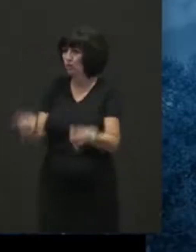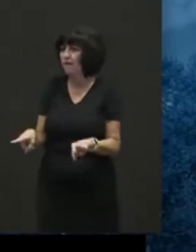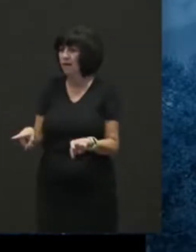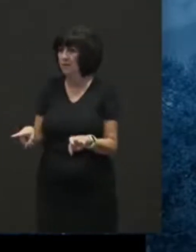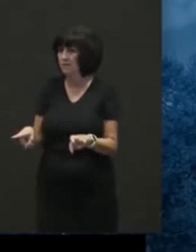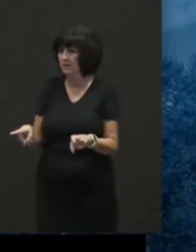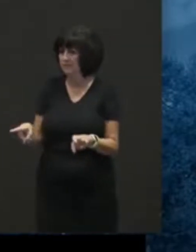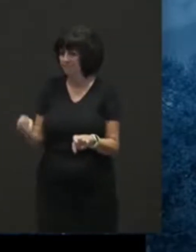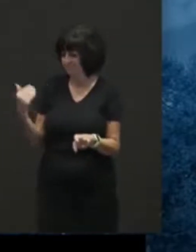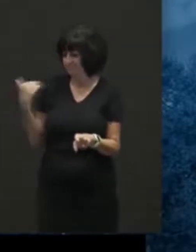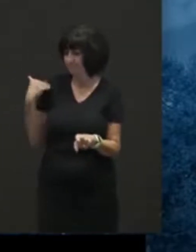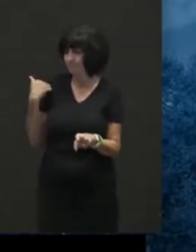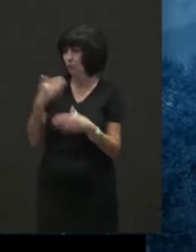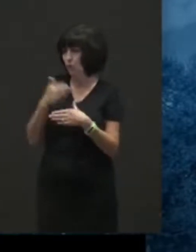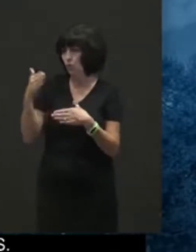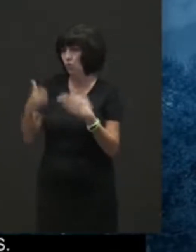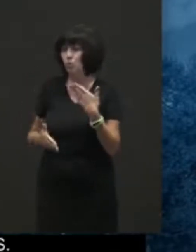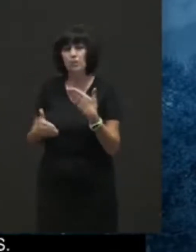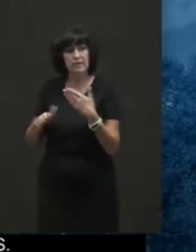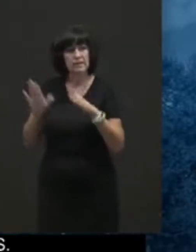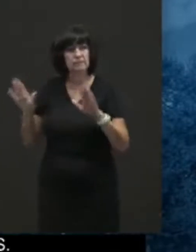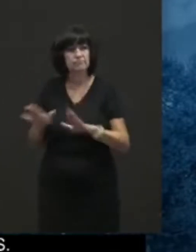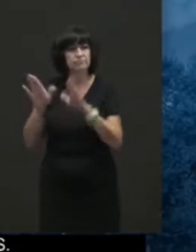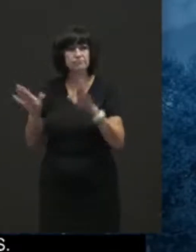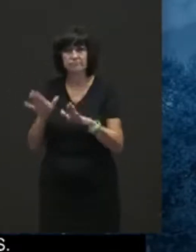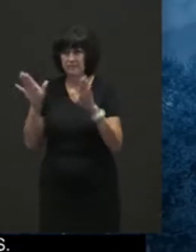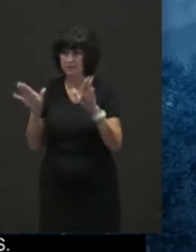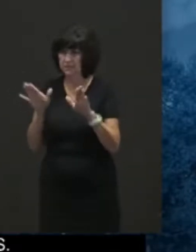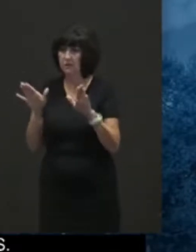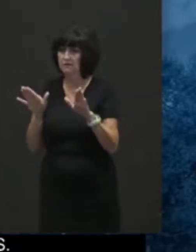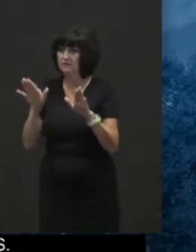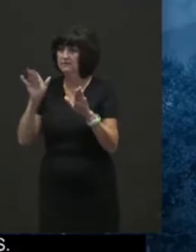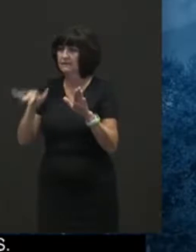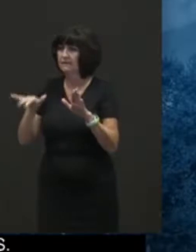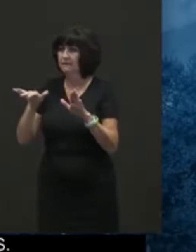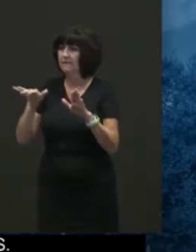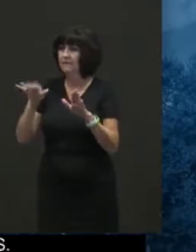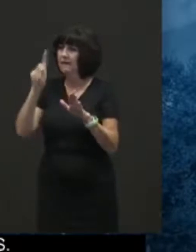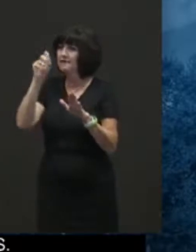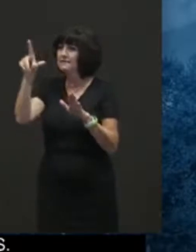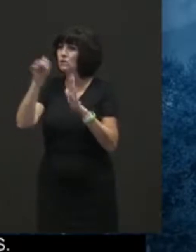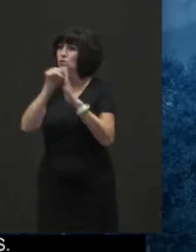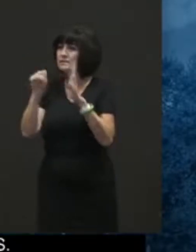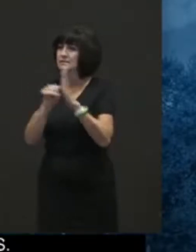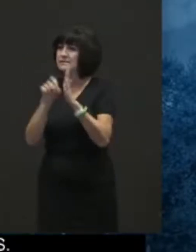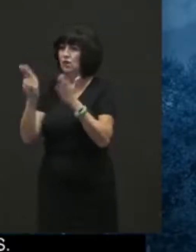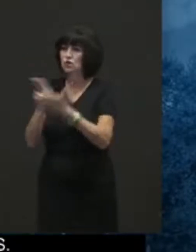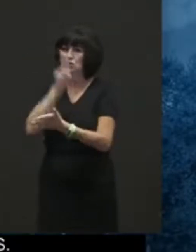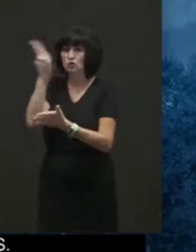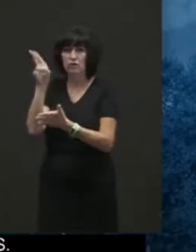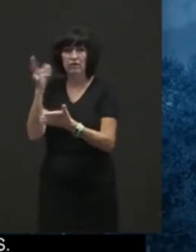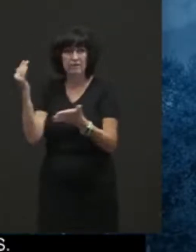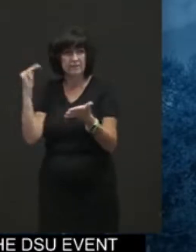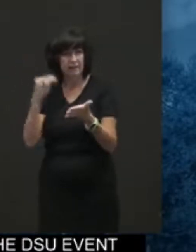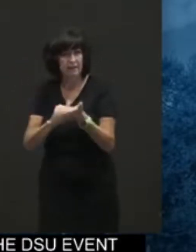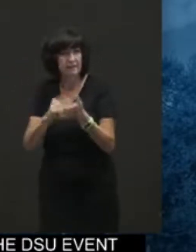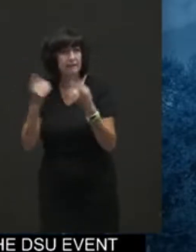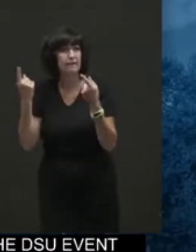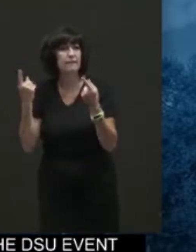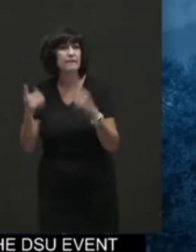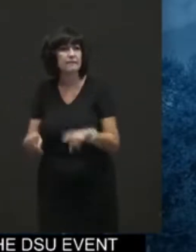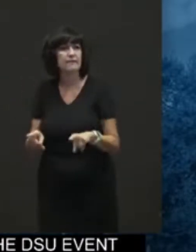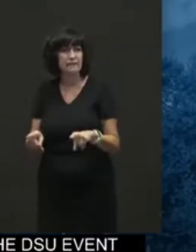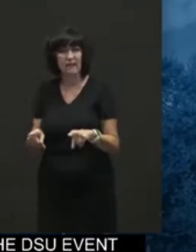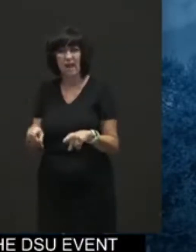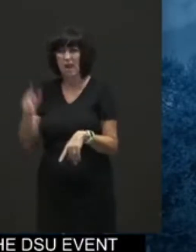occurred this weekend. From my understanding, this is the second high-profile event where hundreds of people have come together,